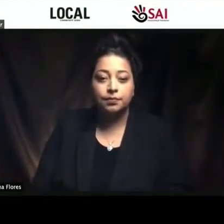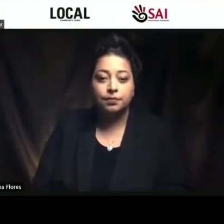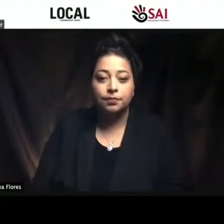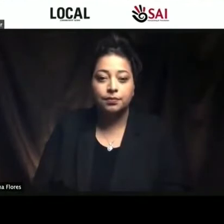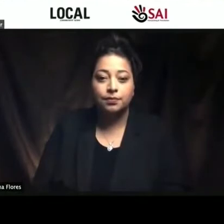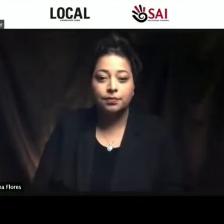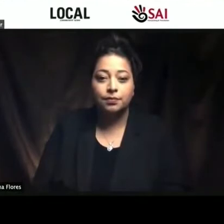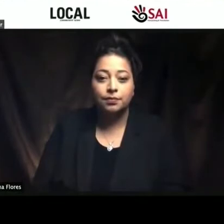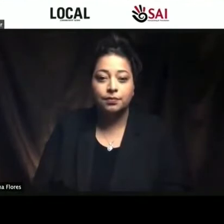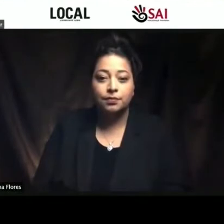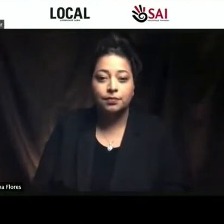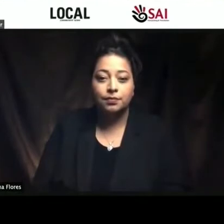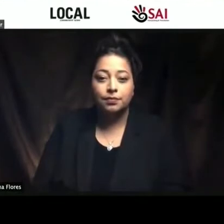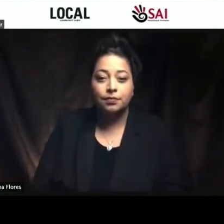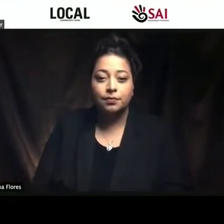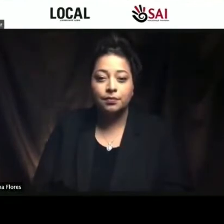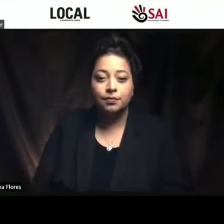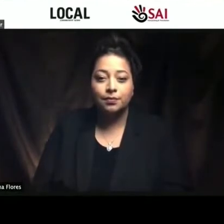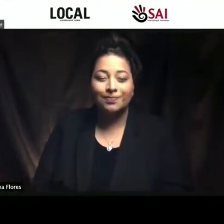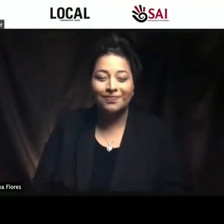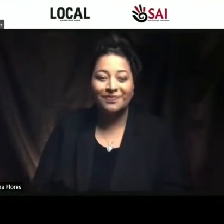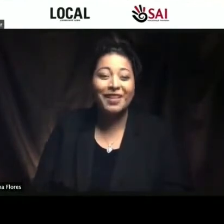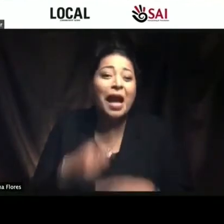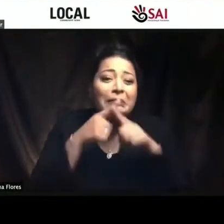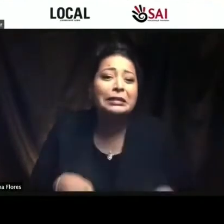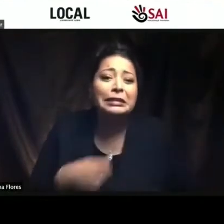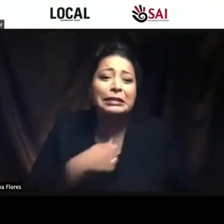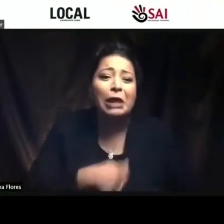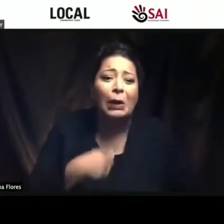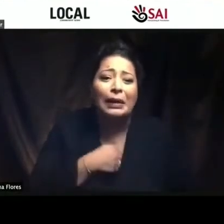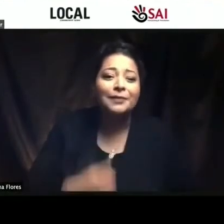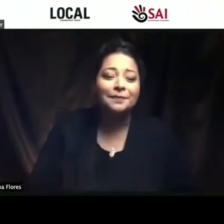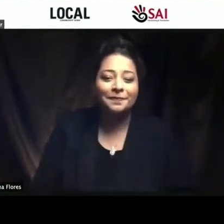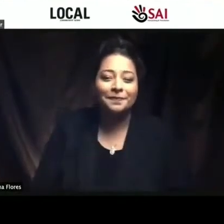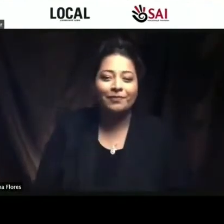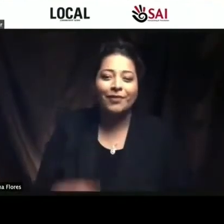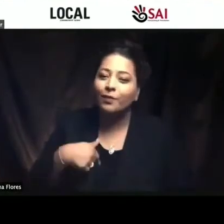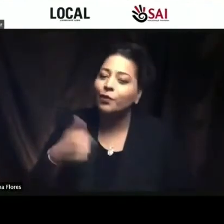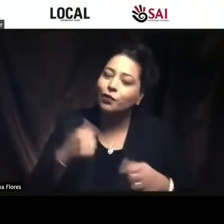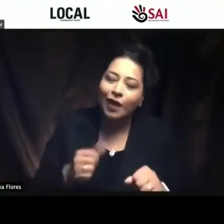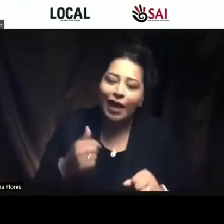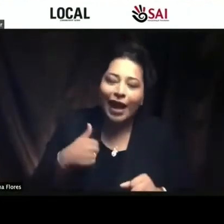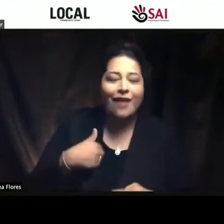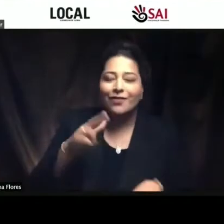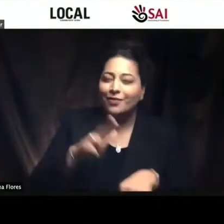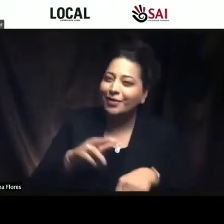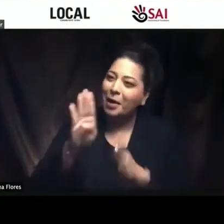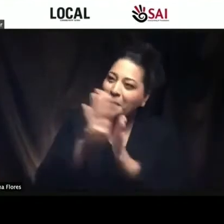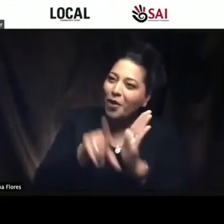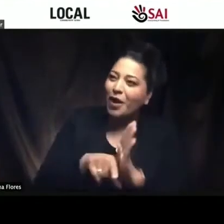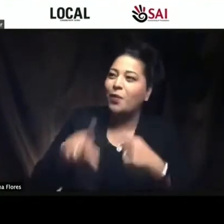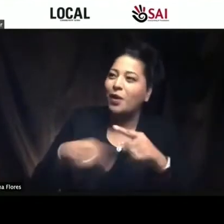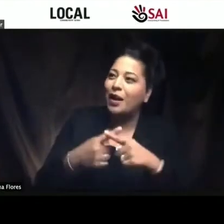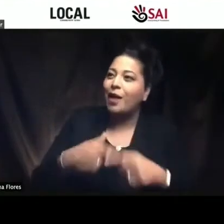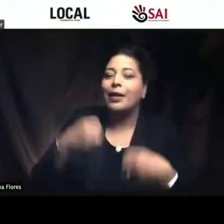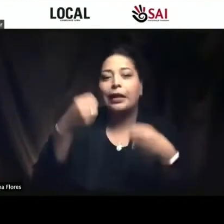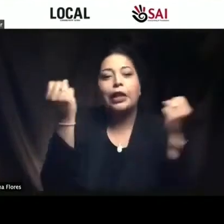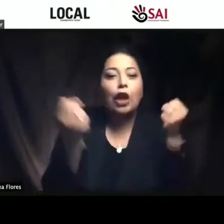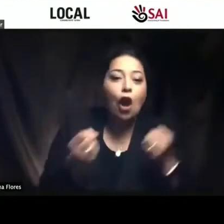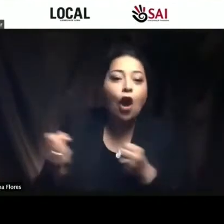Can we unmute Dory? I unmuted. Okay. Sorry about that. I've been trying to get this virtual thing while I'm in the car. But anyway,